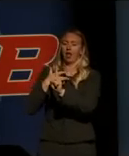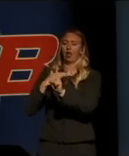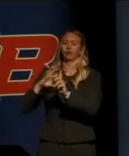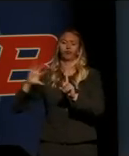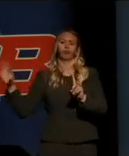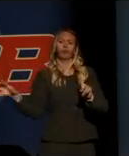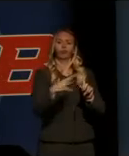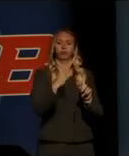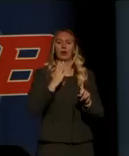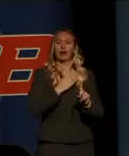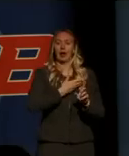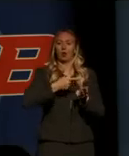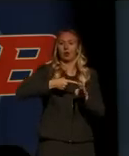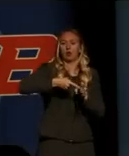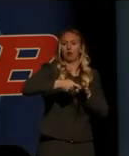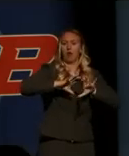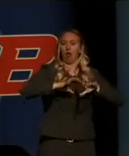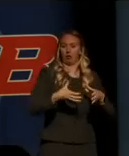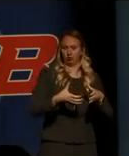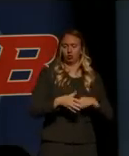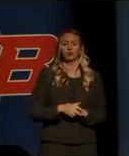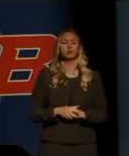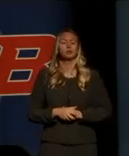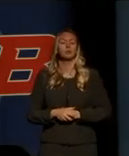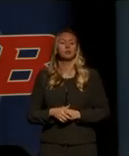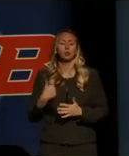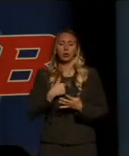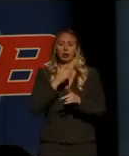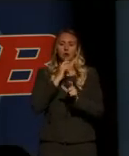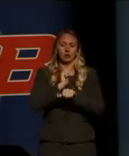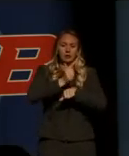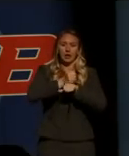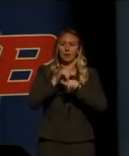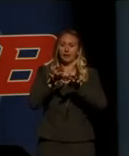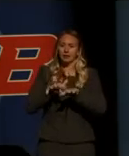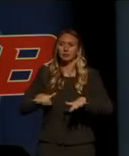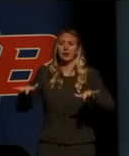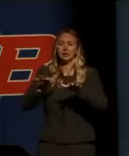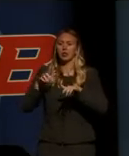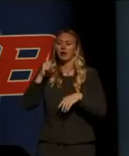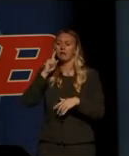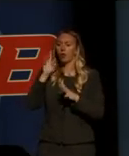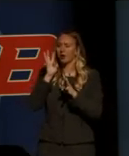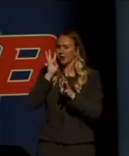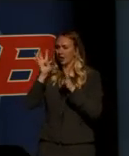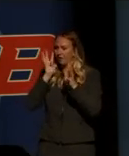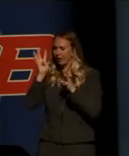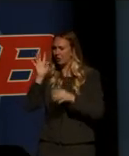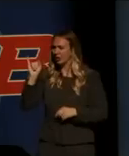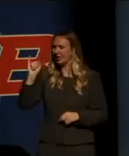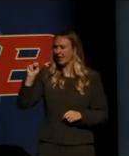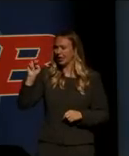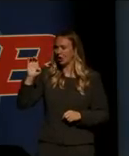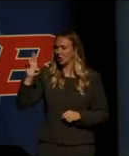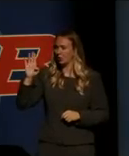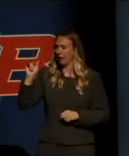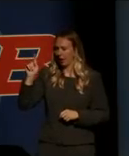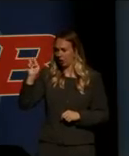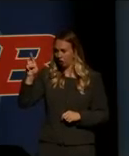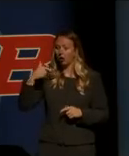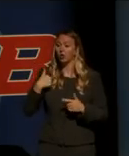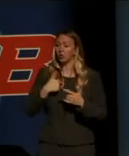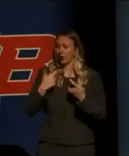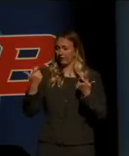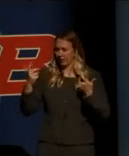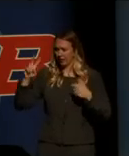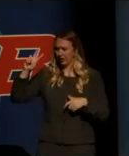We are creating a space we're calling the Innovation Incubator. We've begun a major renovation of the second floor of